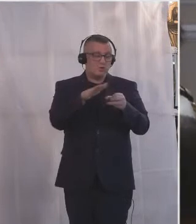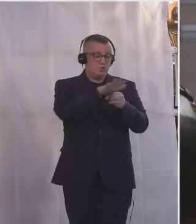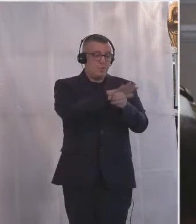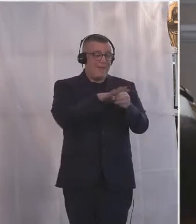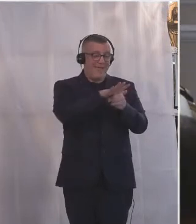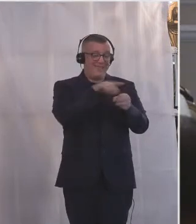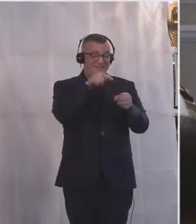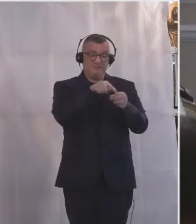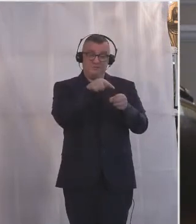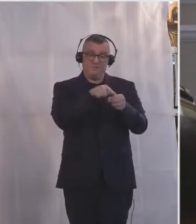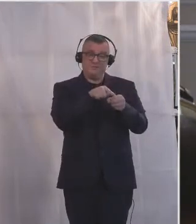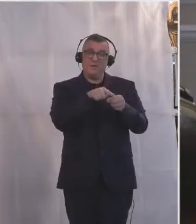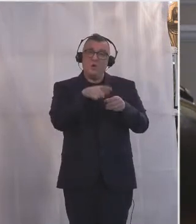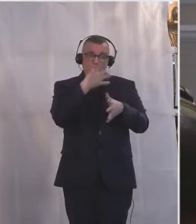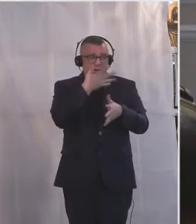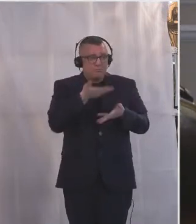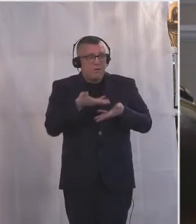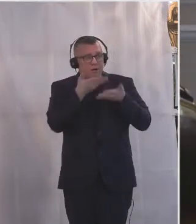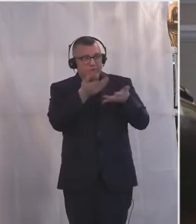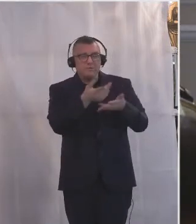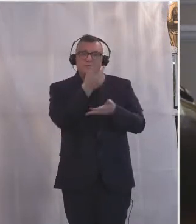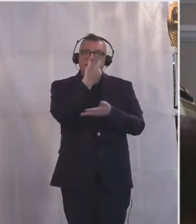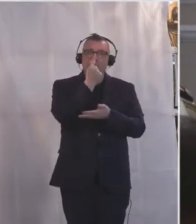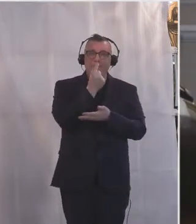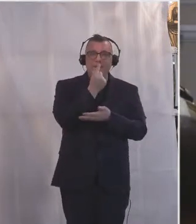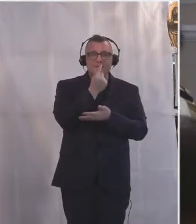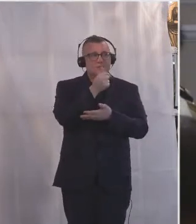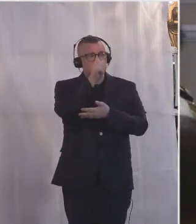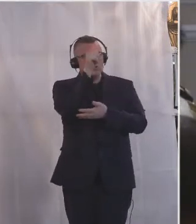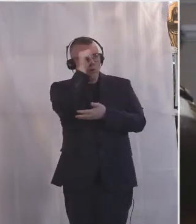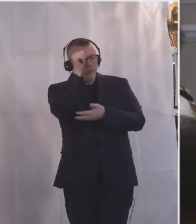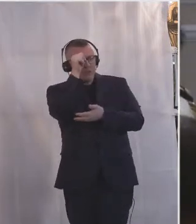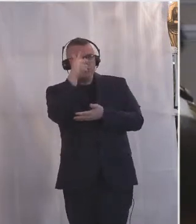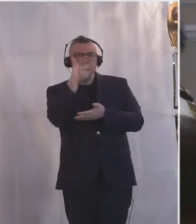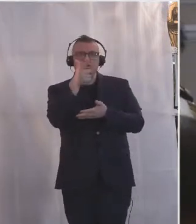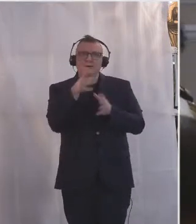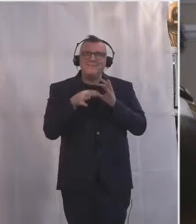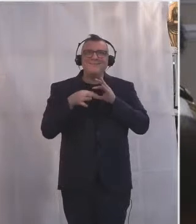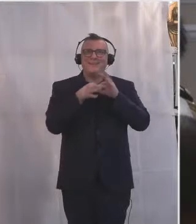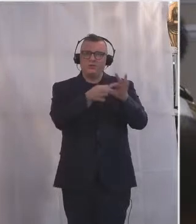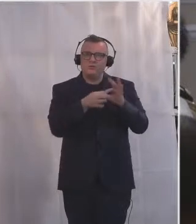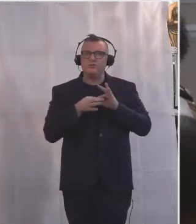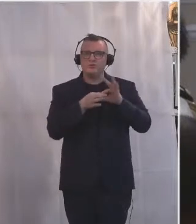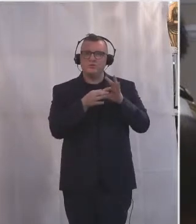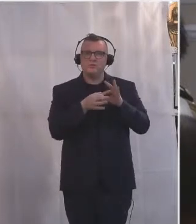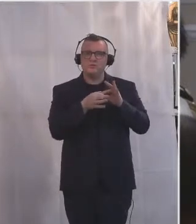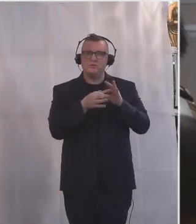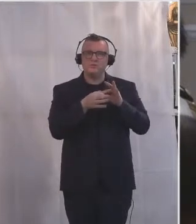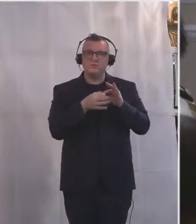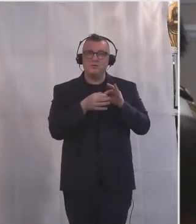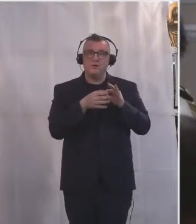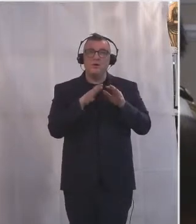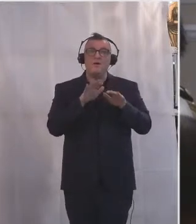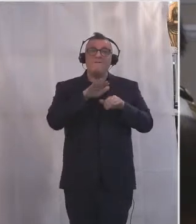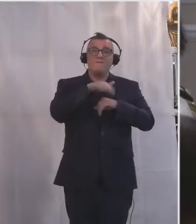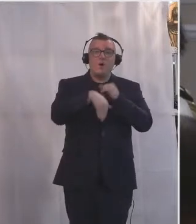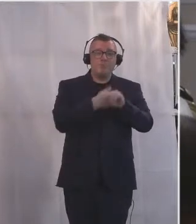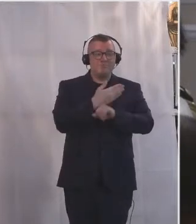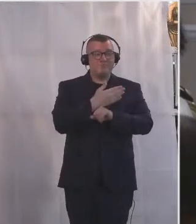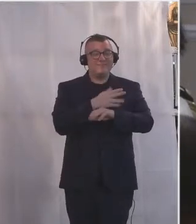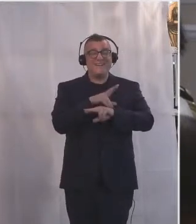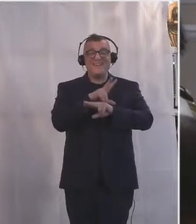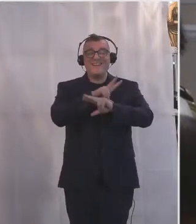where we offer capability, know-how, and connections across the main domains of net